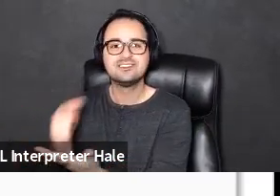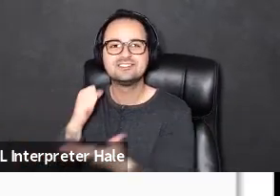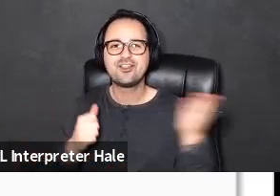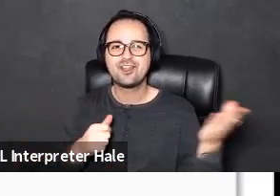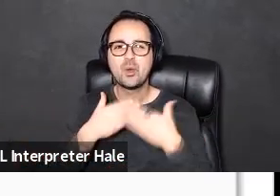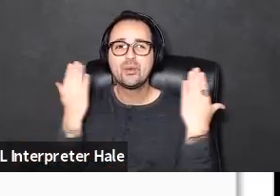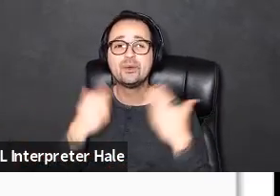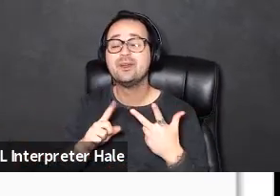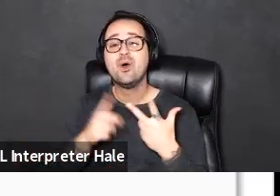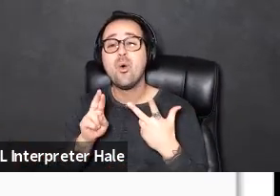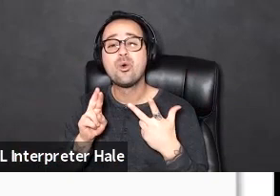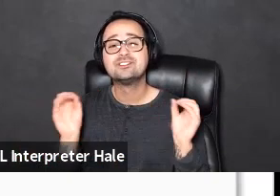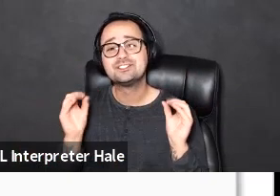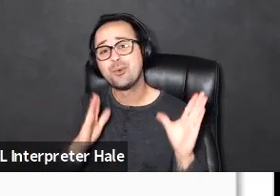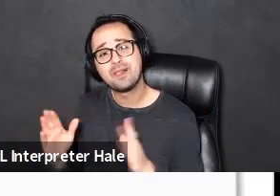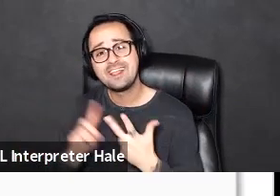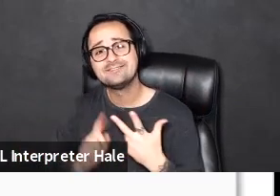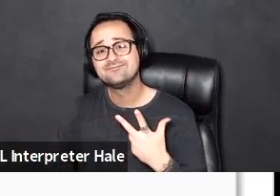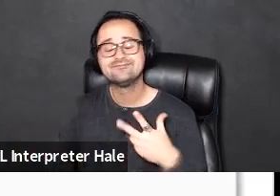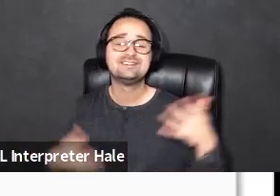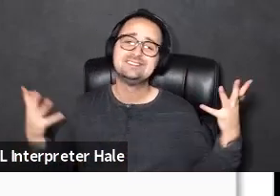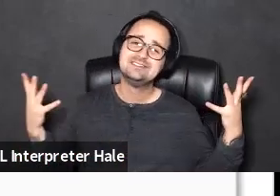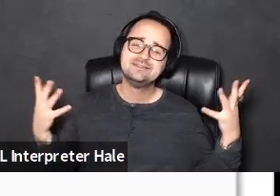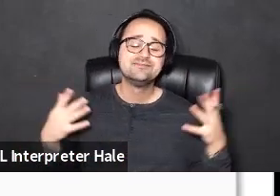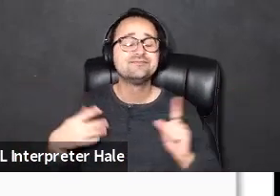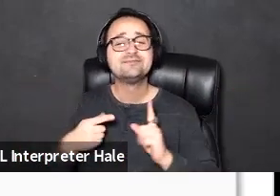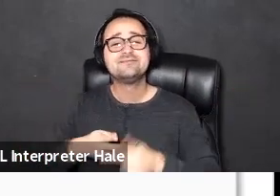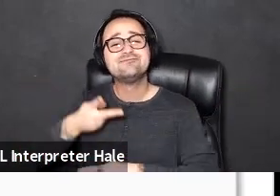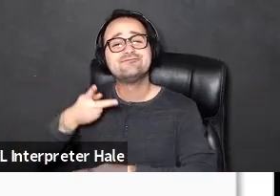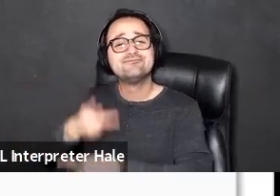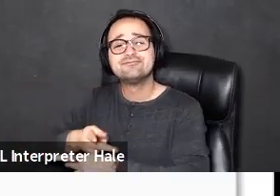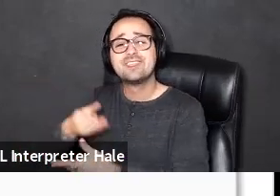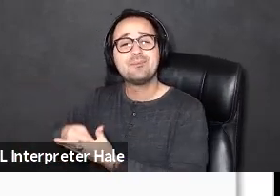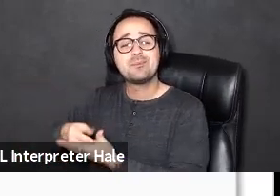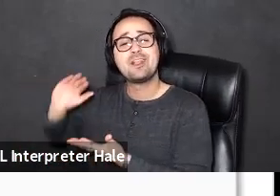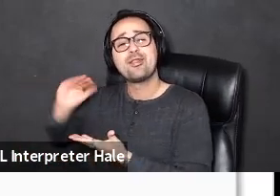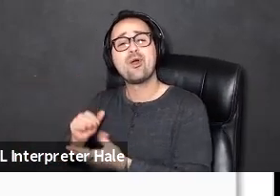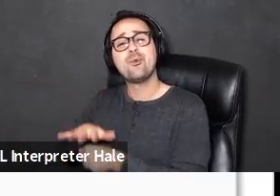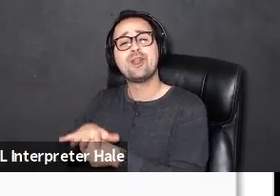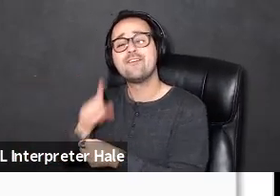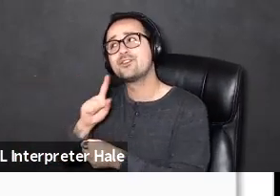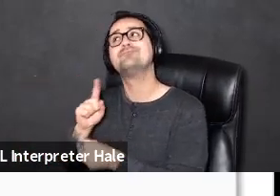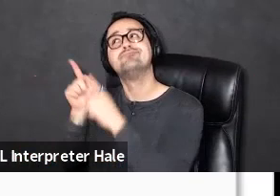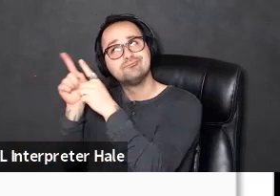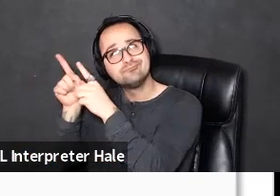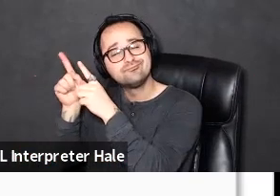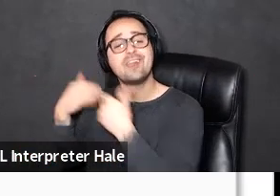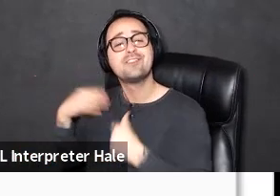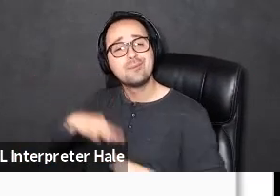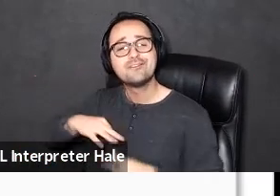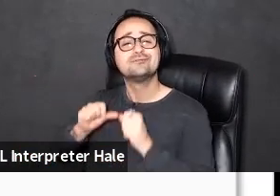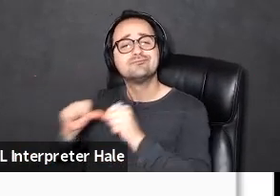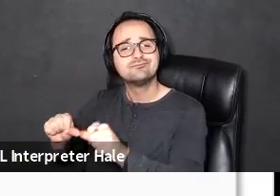way is just don't plan, right? just keep your child's assets low enough to retain government benefits. And, you